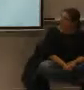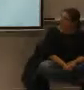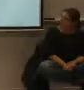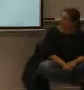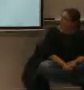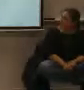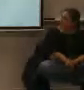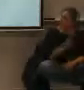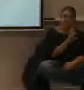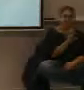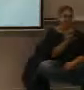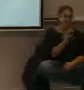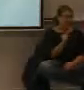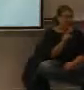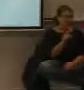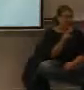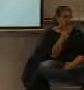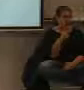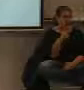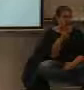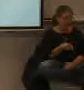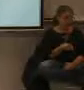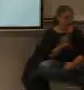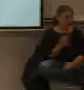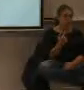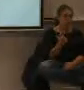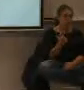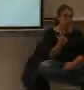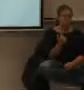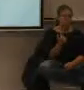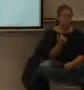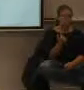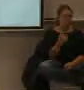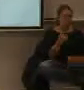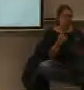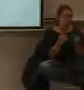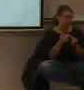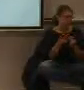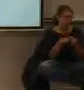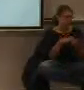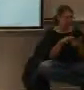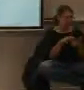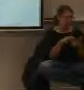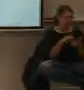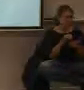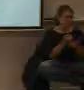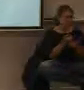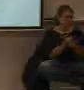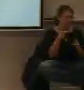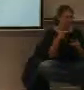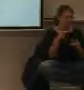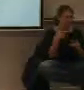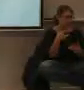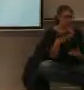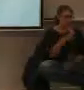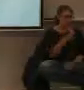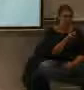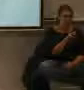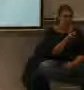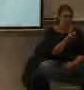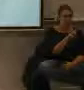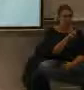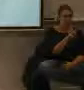And DDT is one of these, and groups of compounds that in particular tend to be estrogen